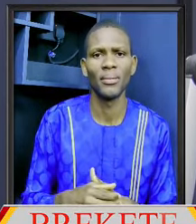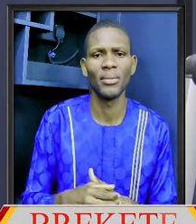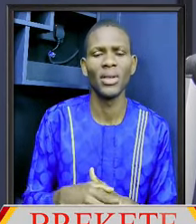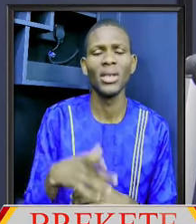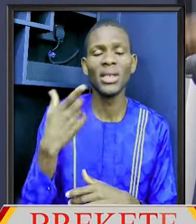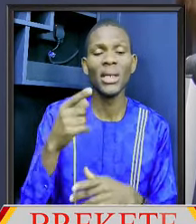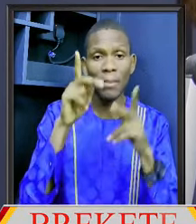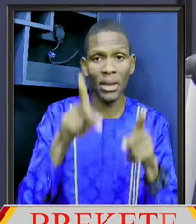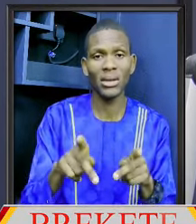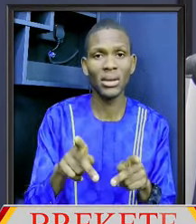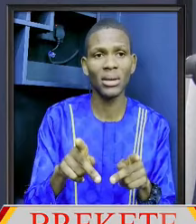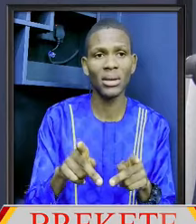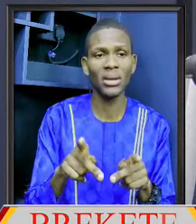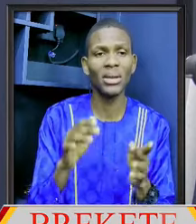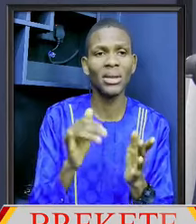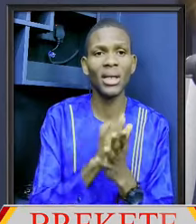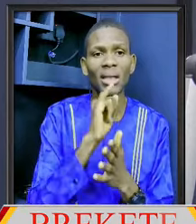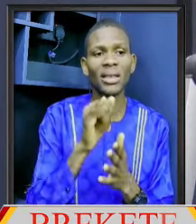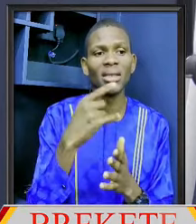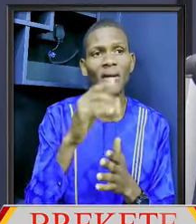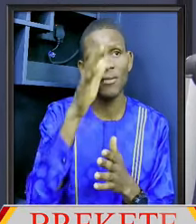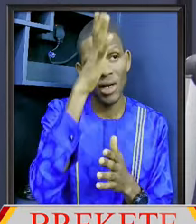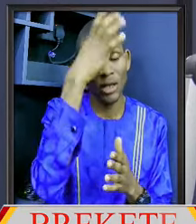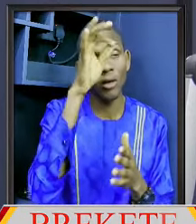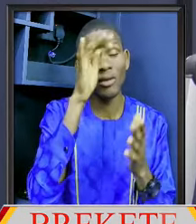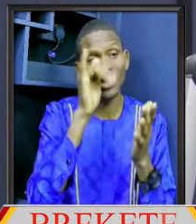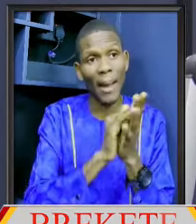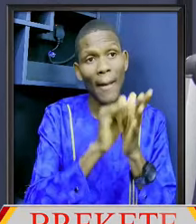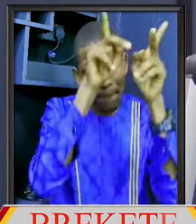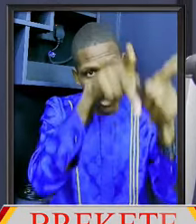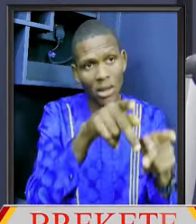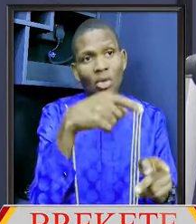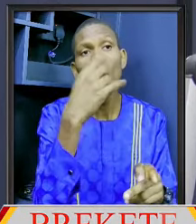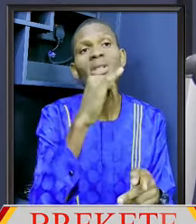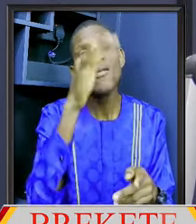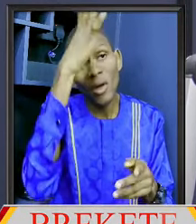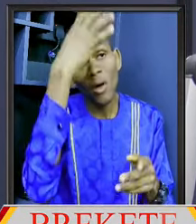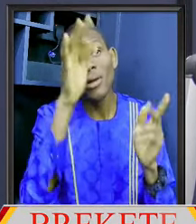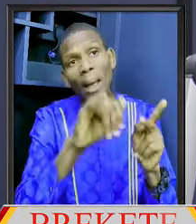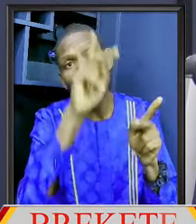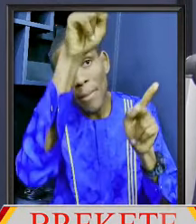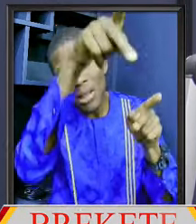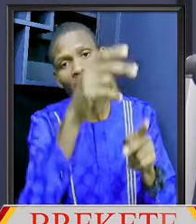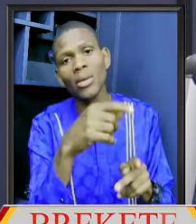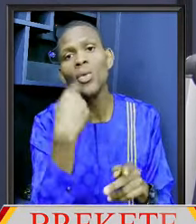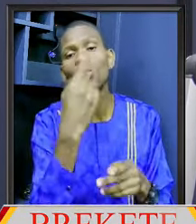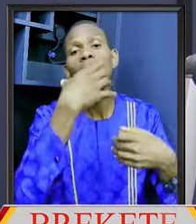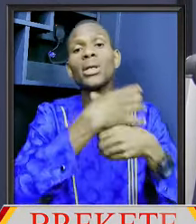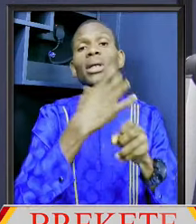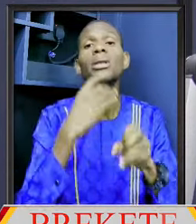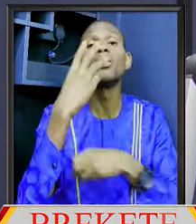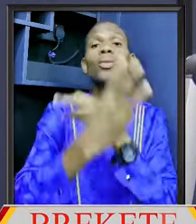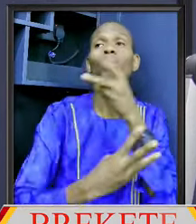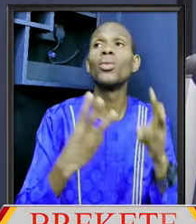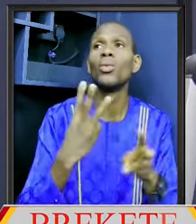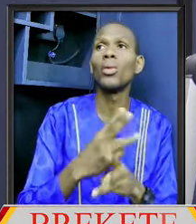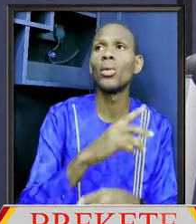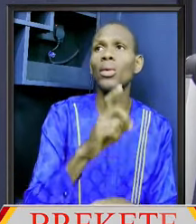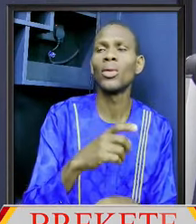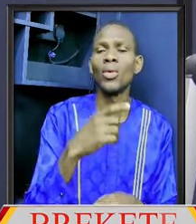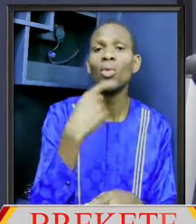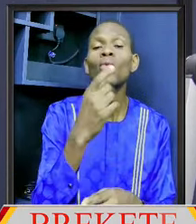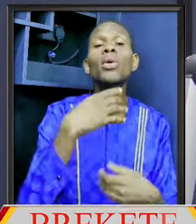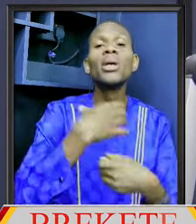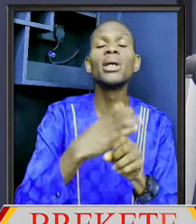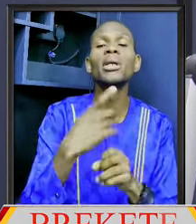The person will be the father of that person. Who be father? Who create the world? Now who create